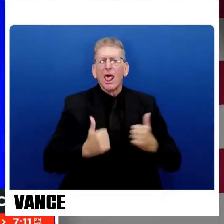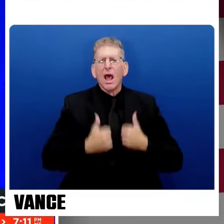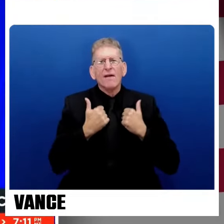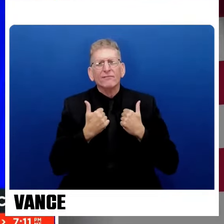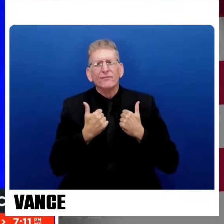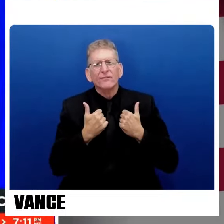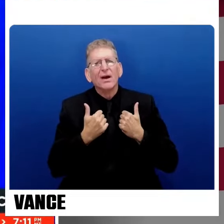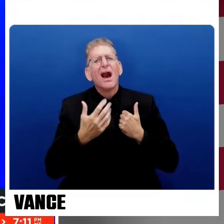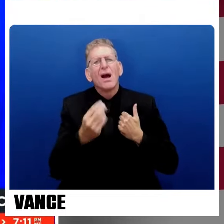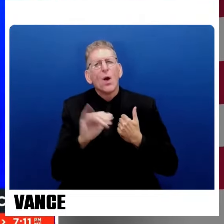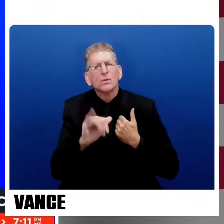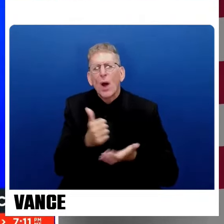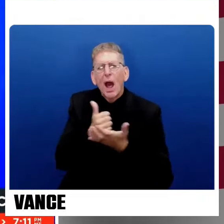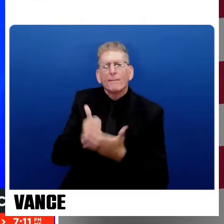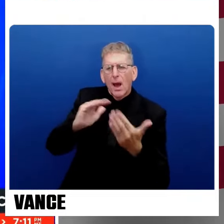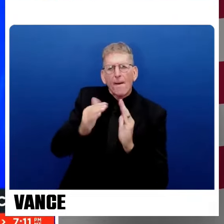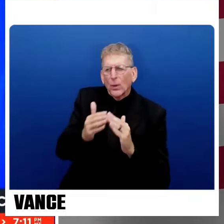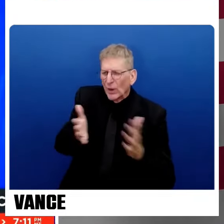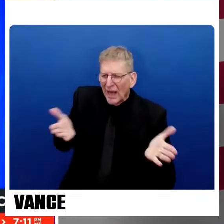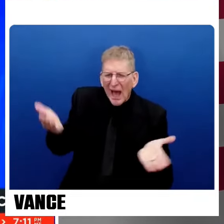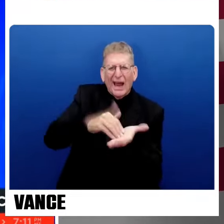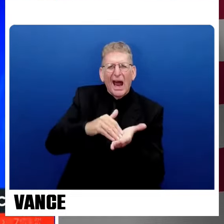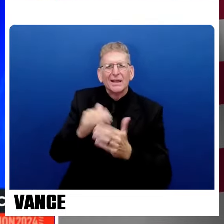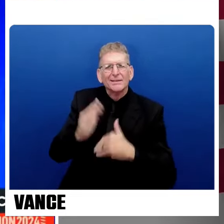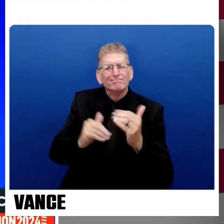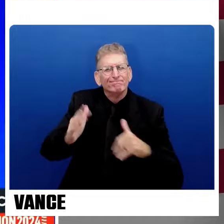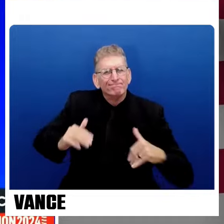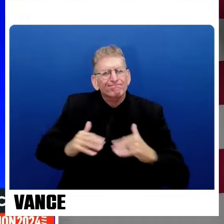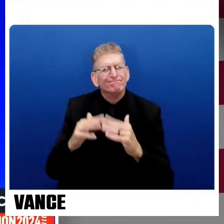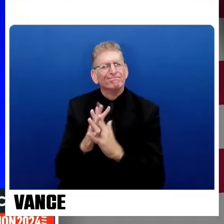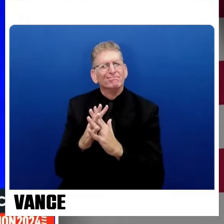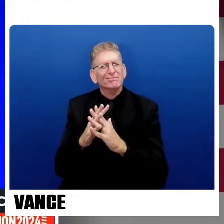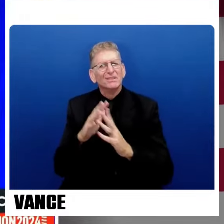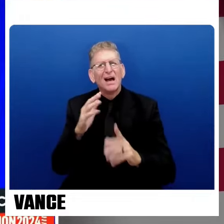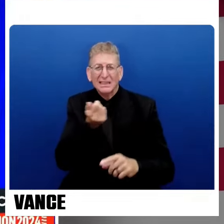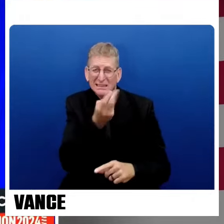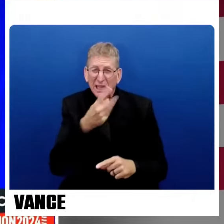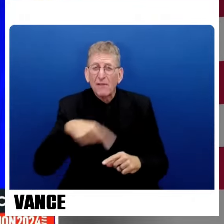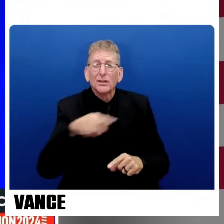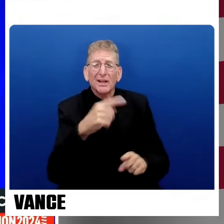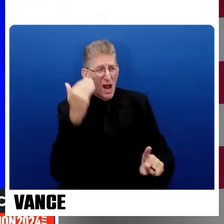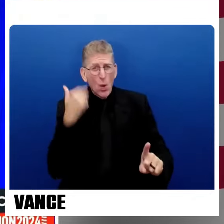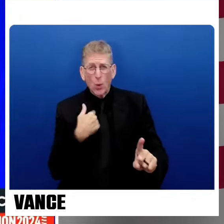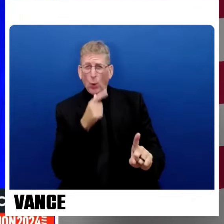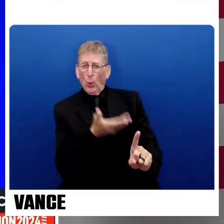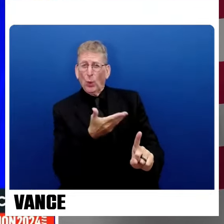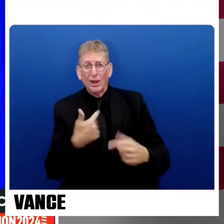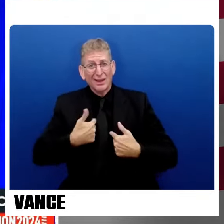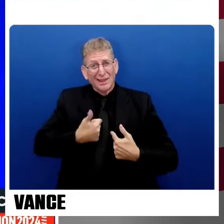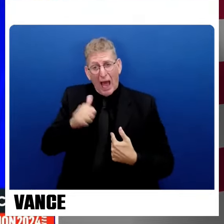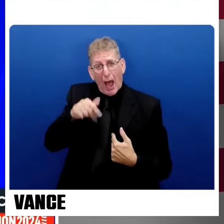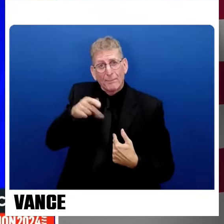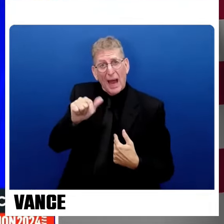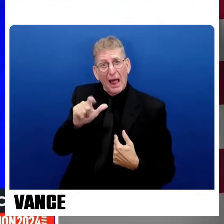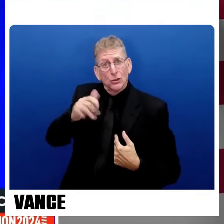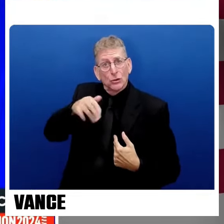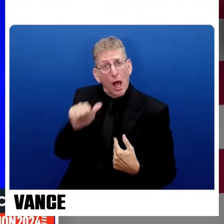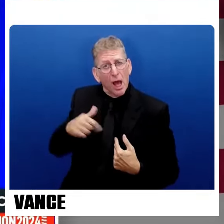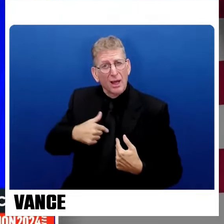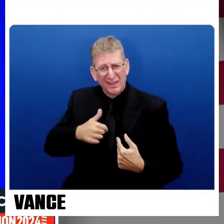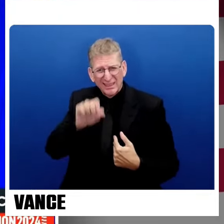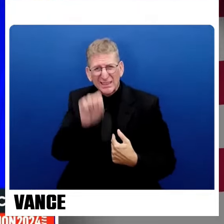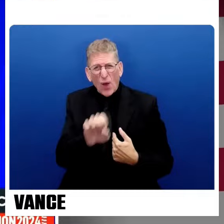Some of them I know very personally in Appalachia, all across the Southeast. They need their government to do their job, and I commit that when